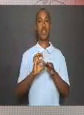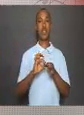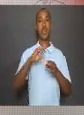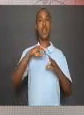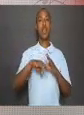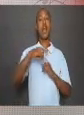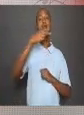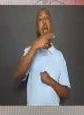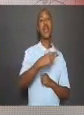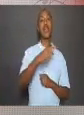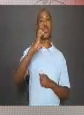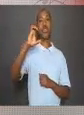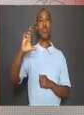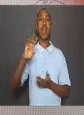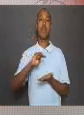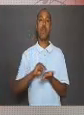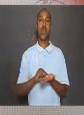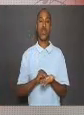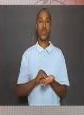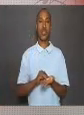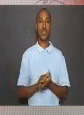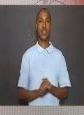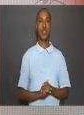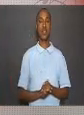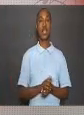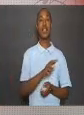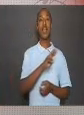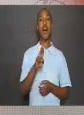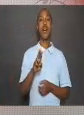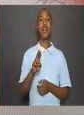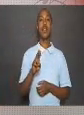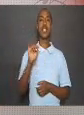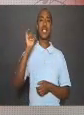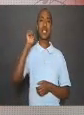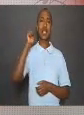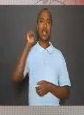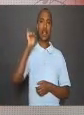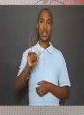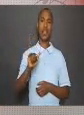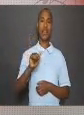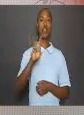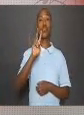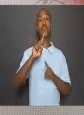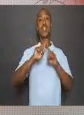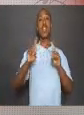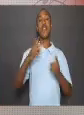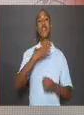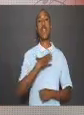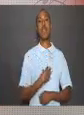in hydrogen chloride molecules, they are still two different